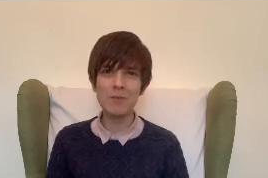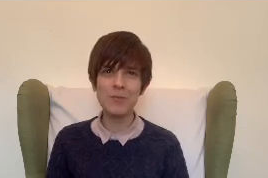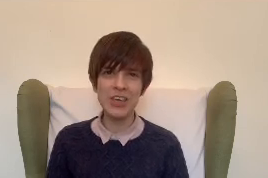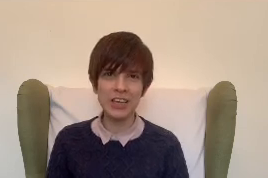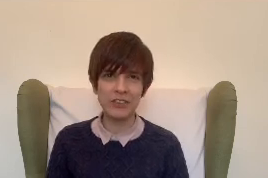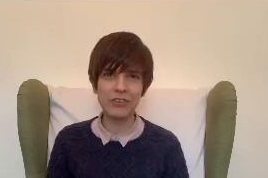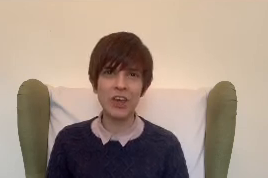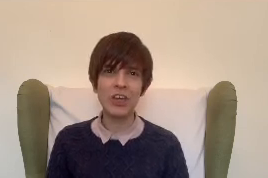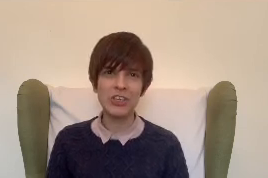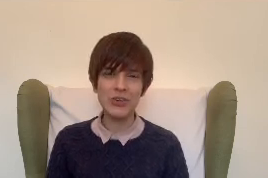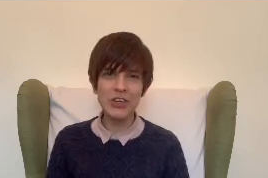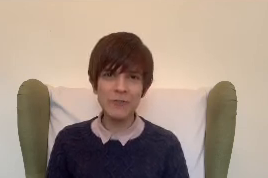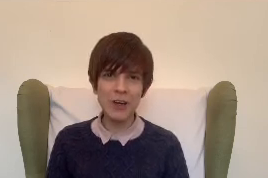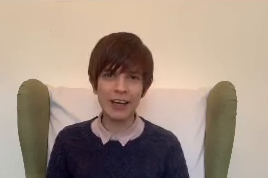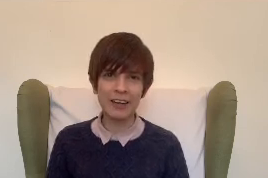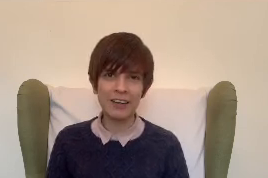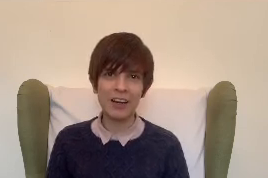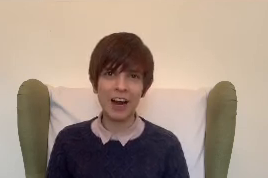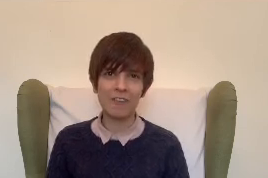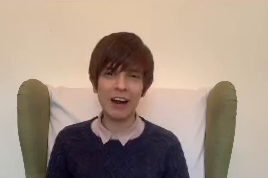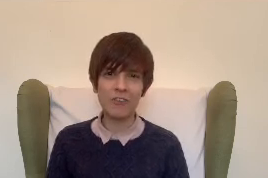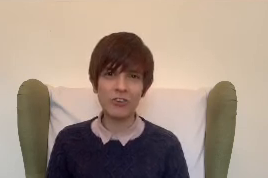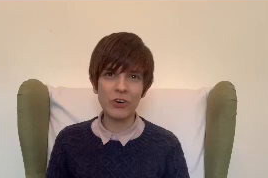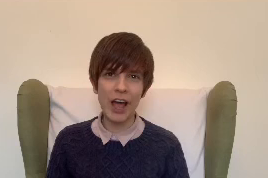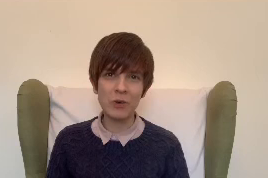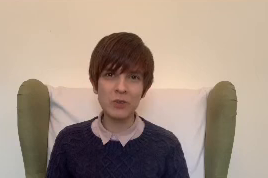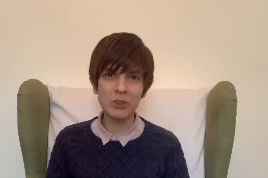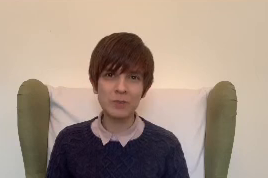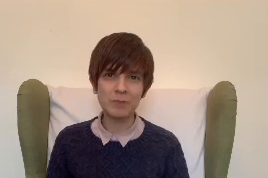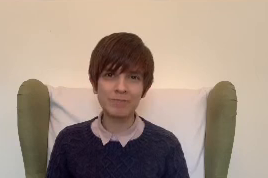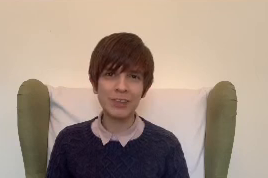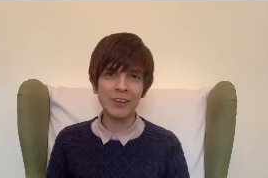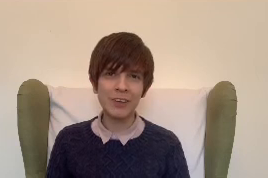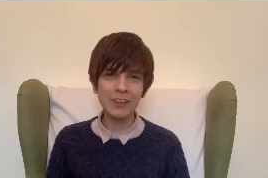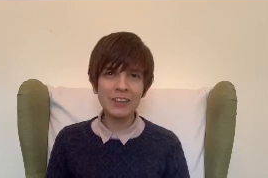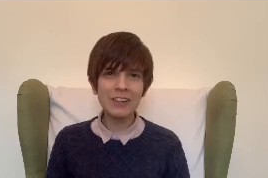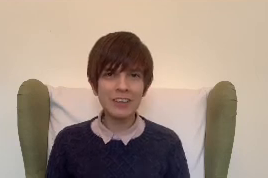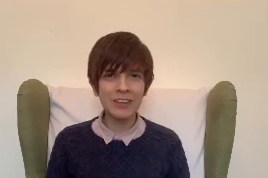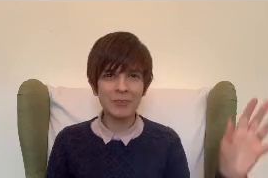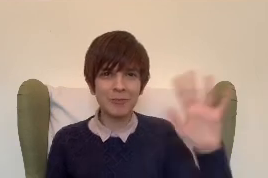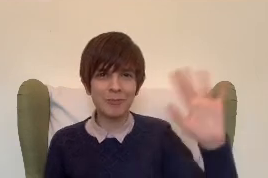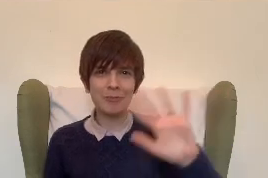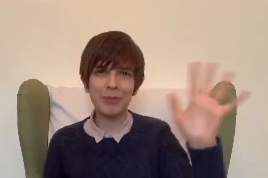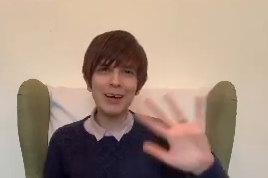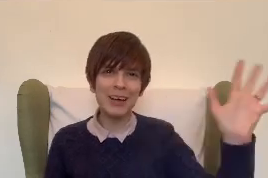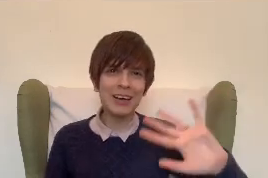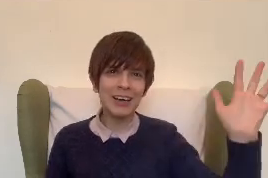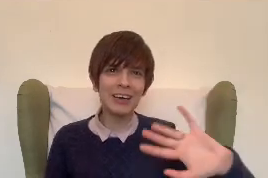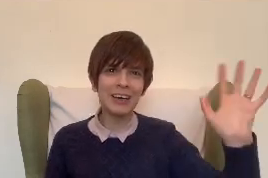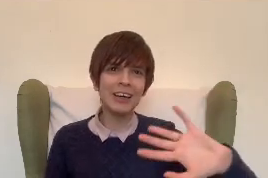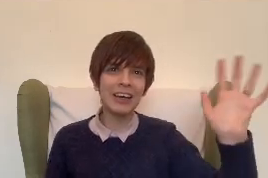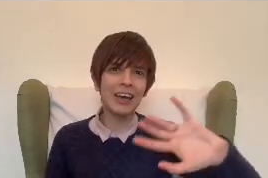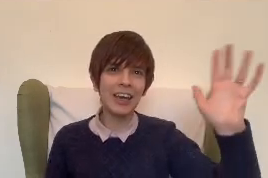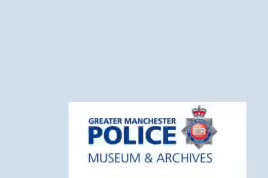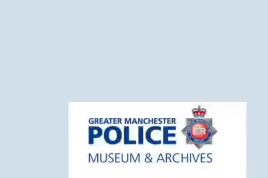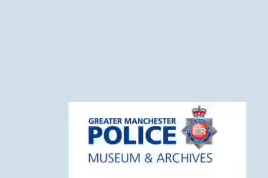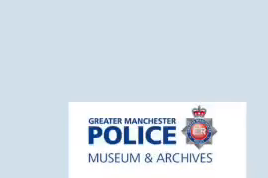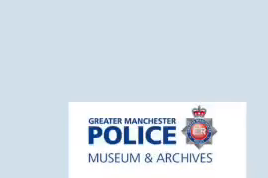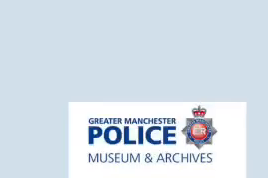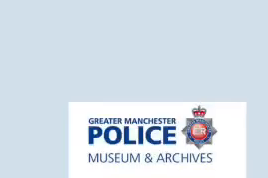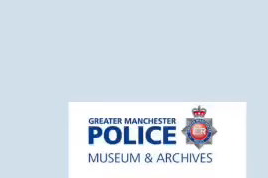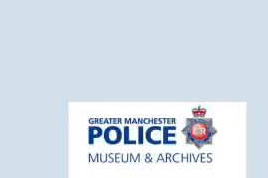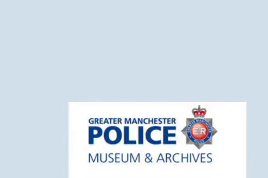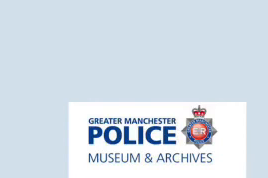red things you can find around your house. Good luck. Bye!